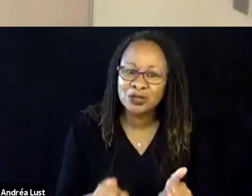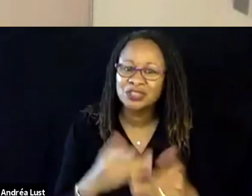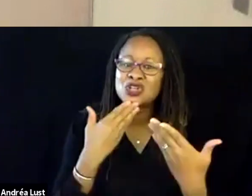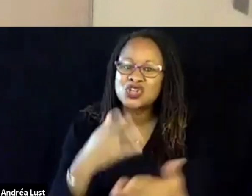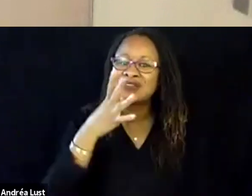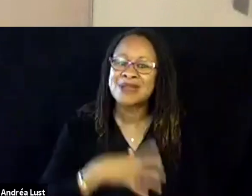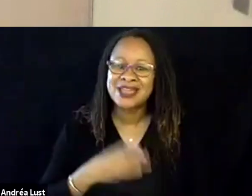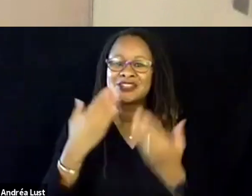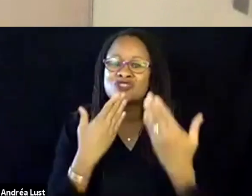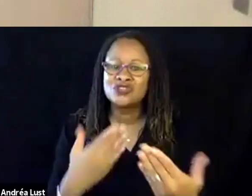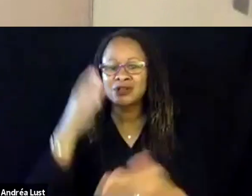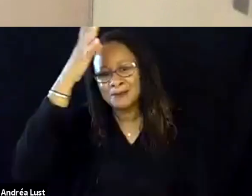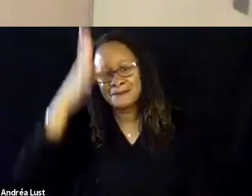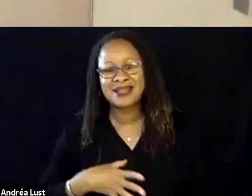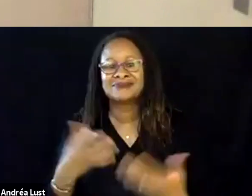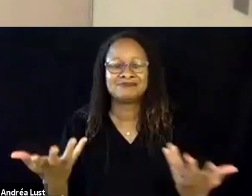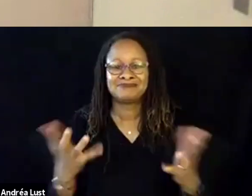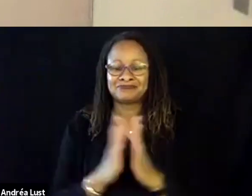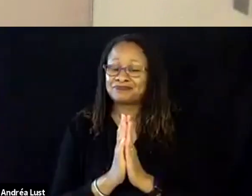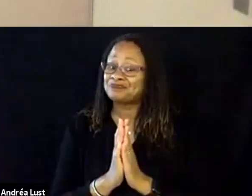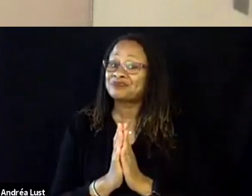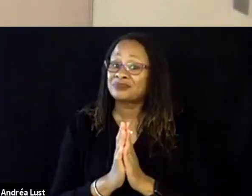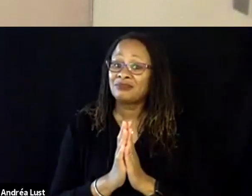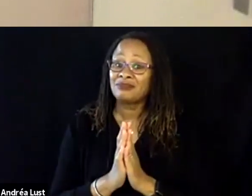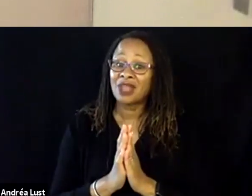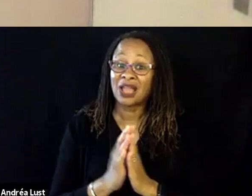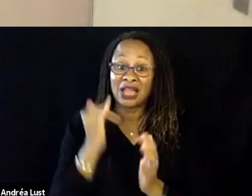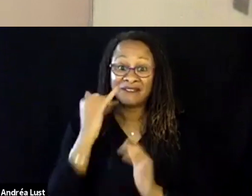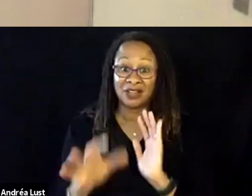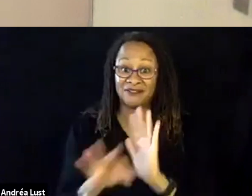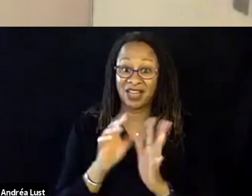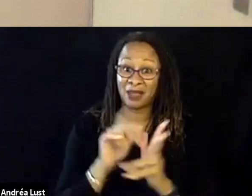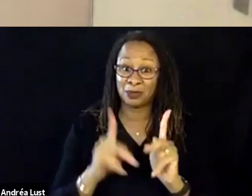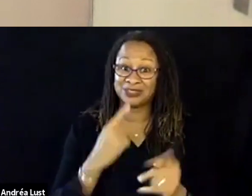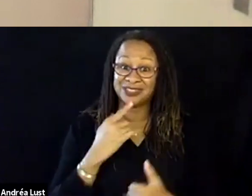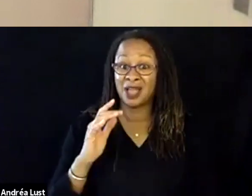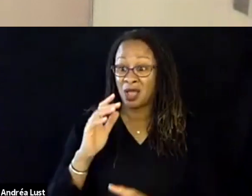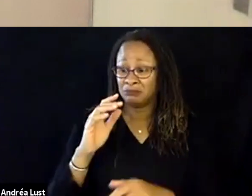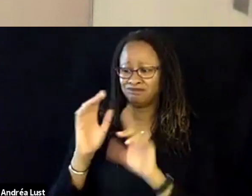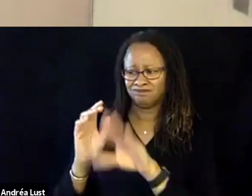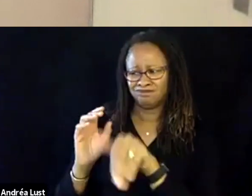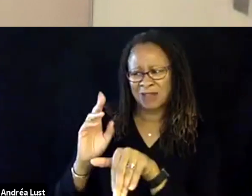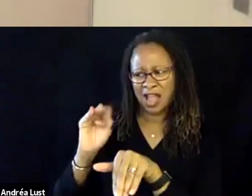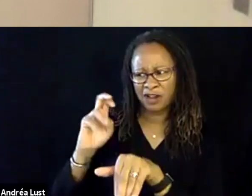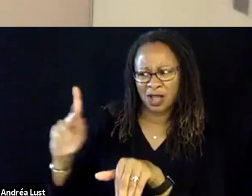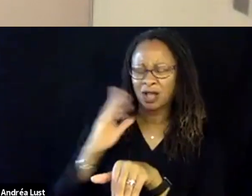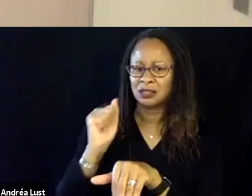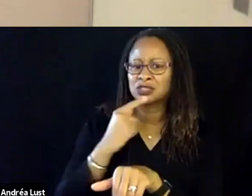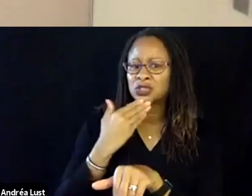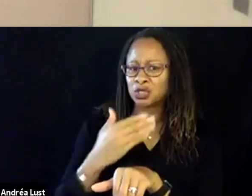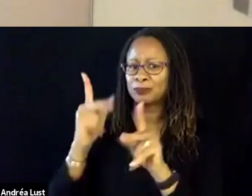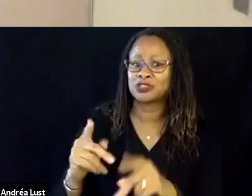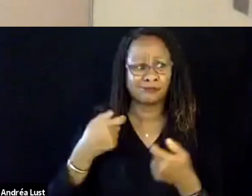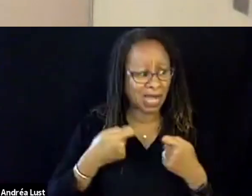woman, good person. I find that to be, when people say Erica's a good person, I love that, as I try to be good. I try